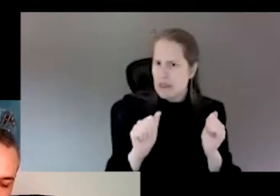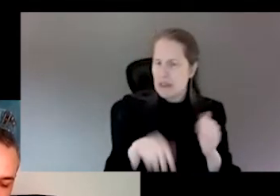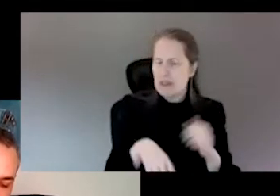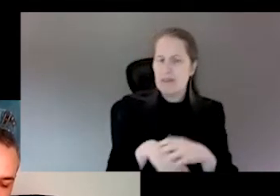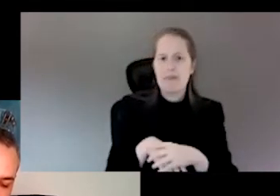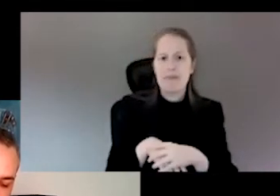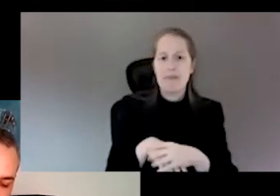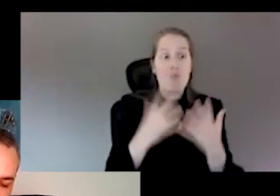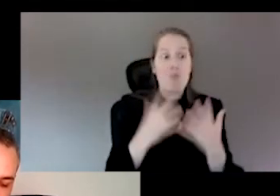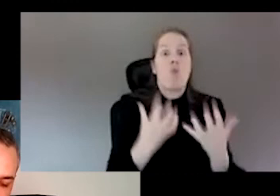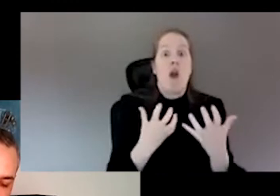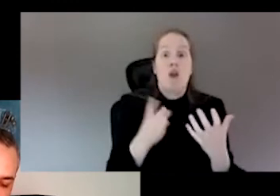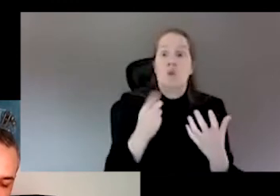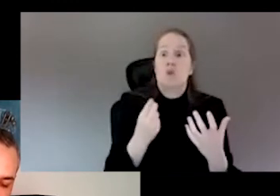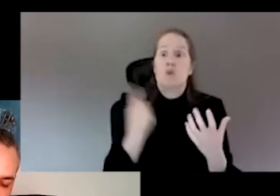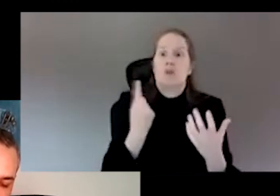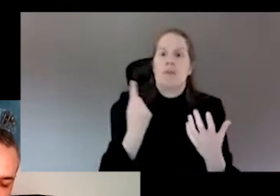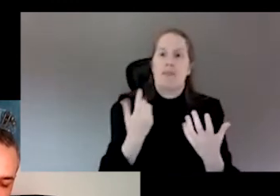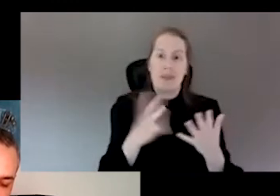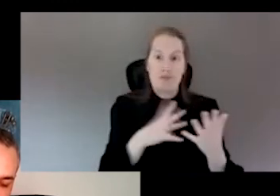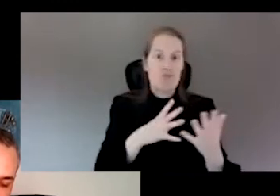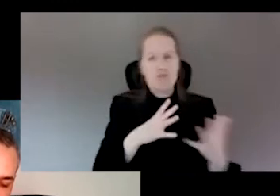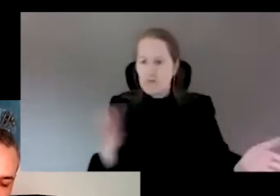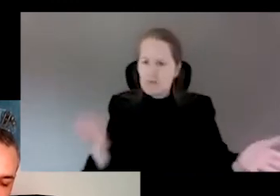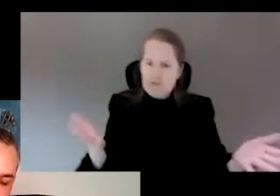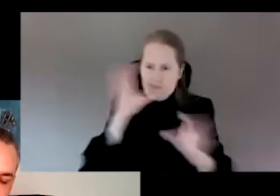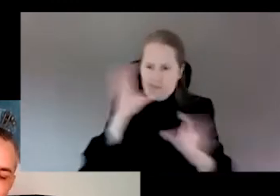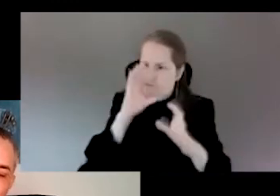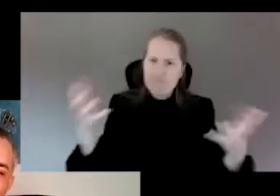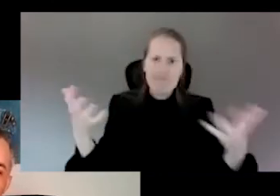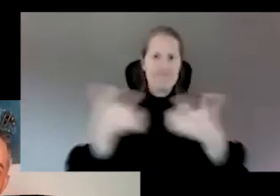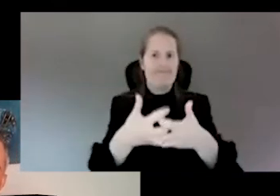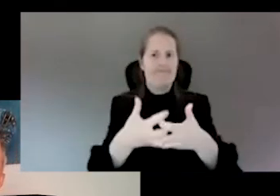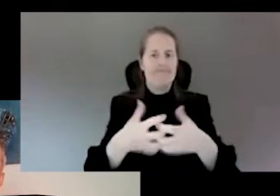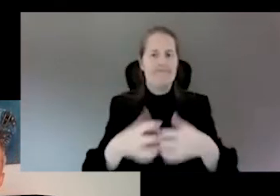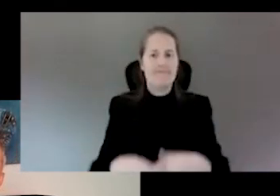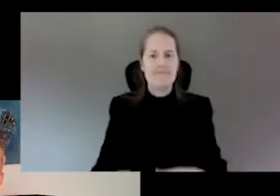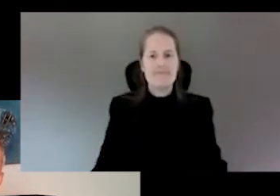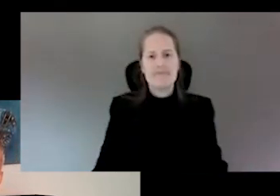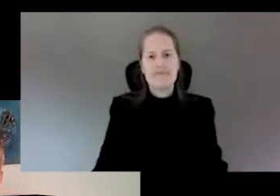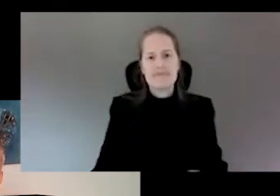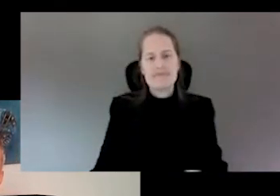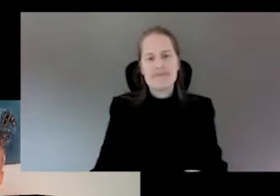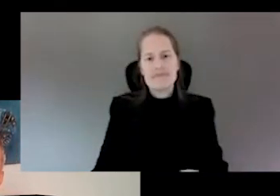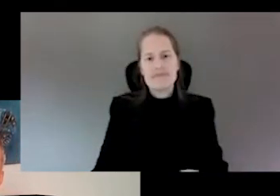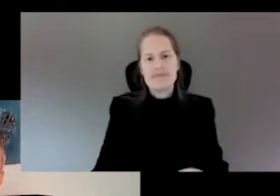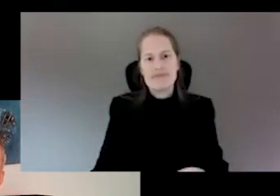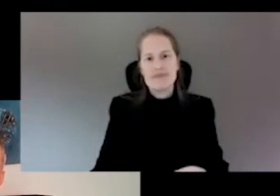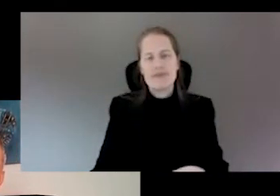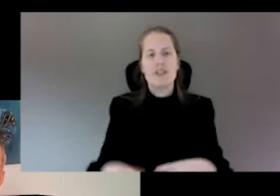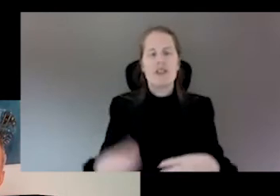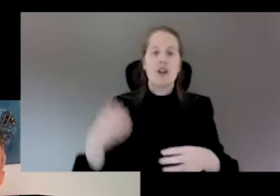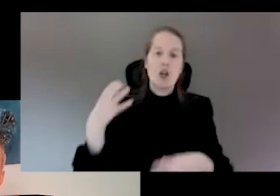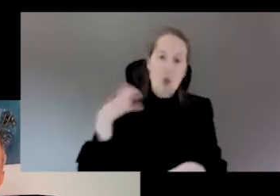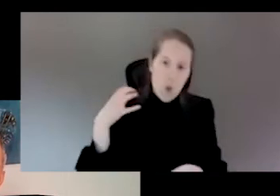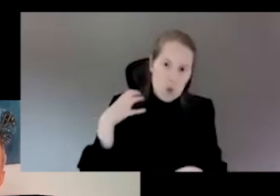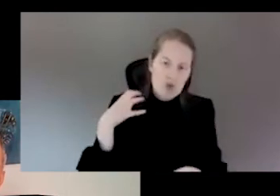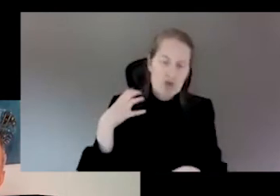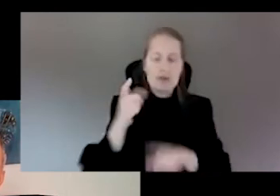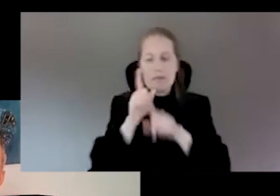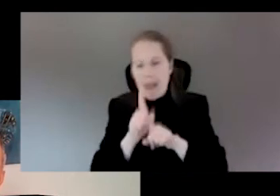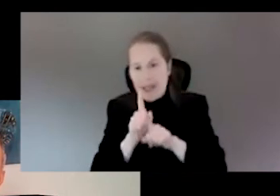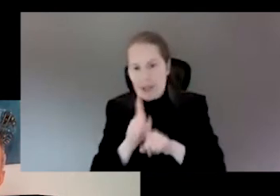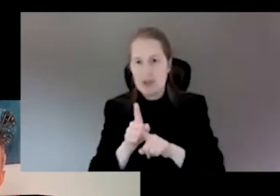do differently. I would say that also coaching, mentoring each person with a disability and